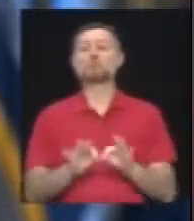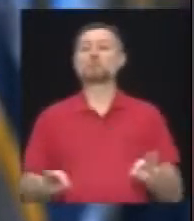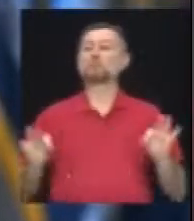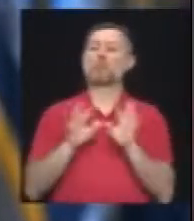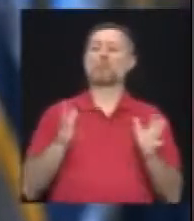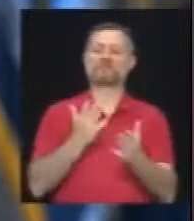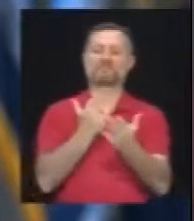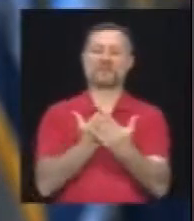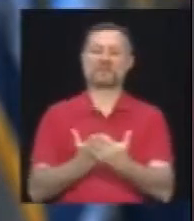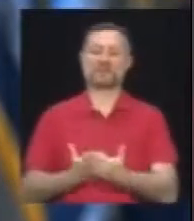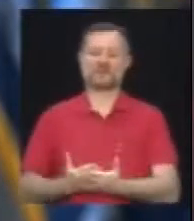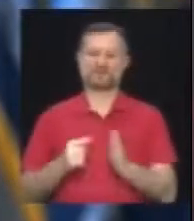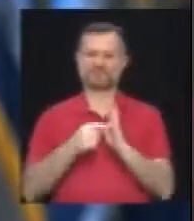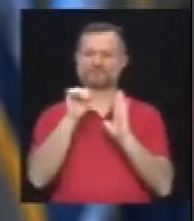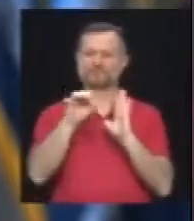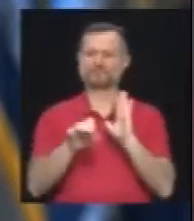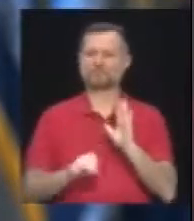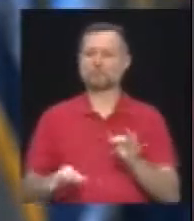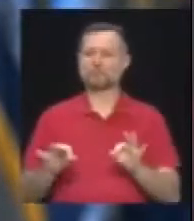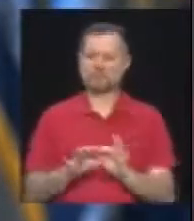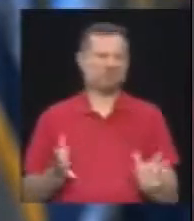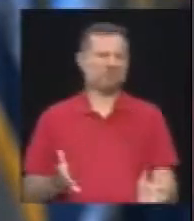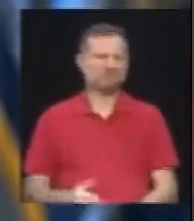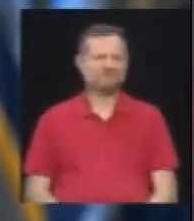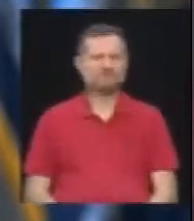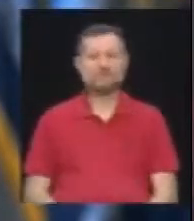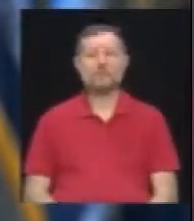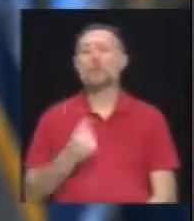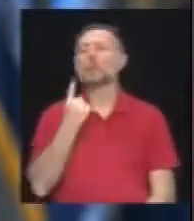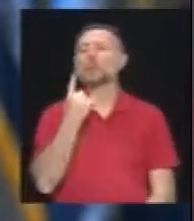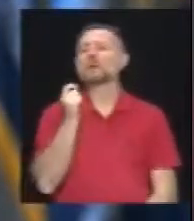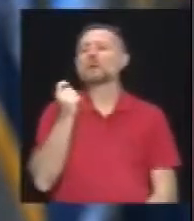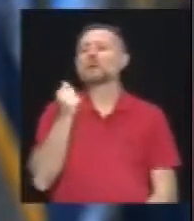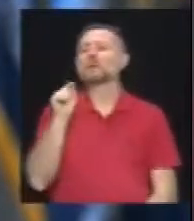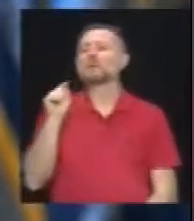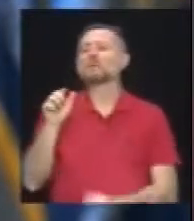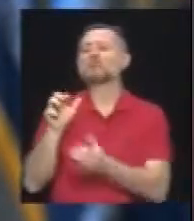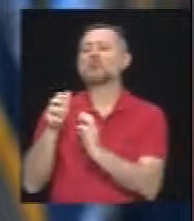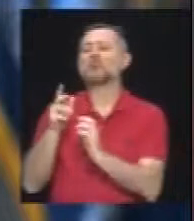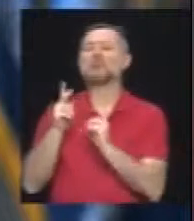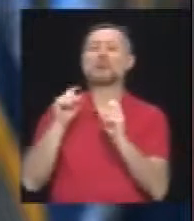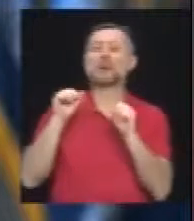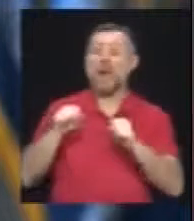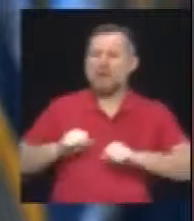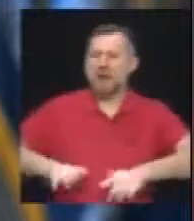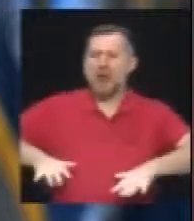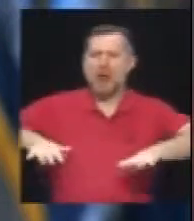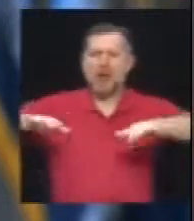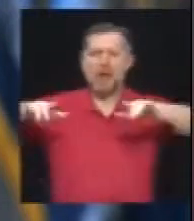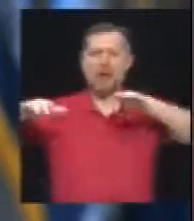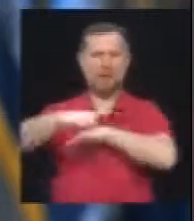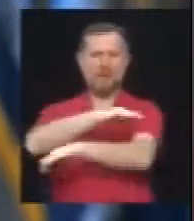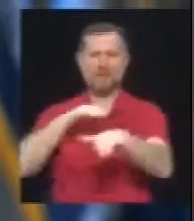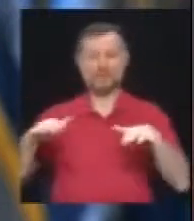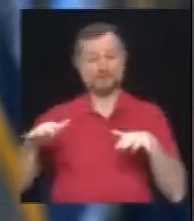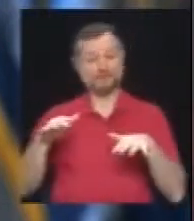A firecracker can start a stampede, but at one point everyone looks around and says, "Why